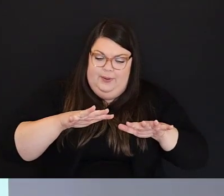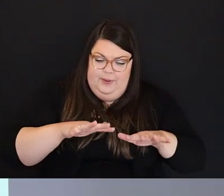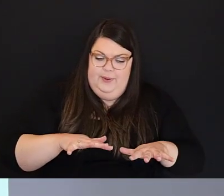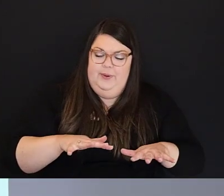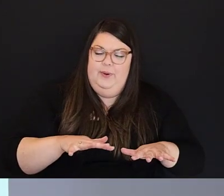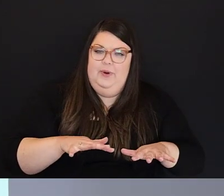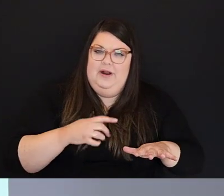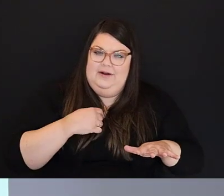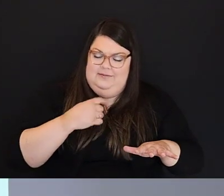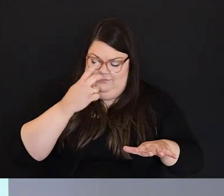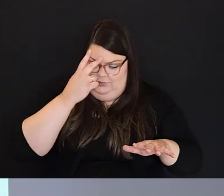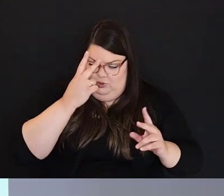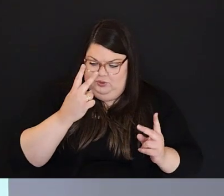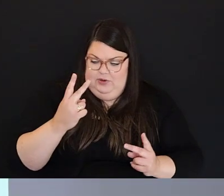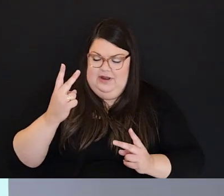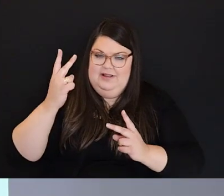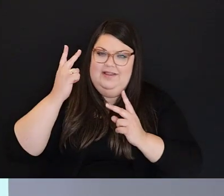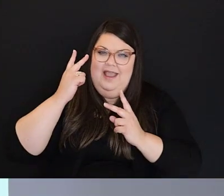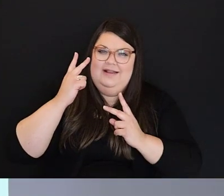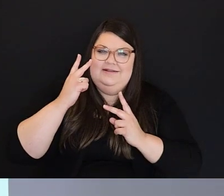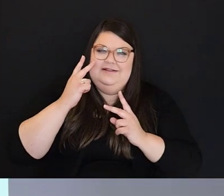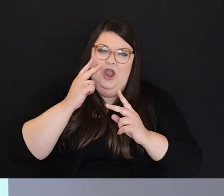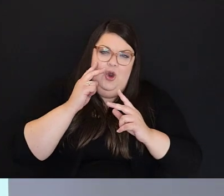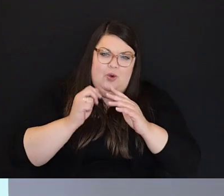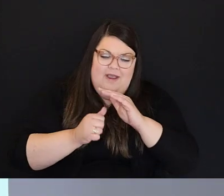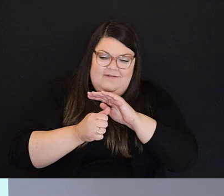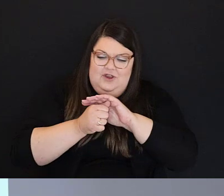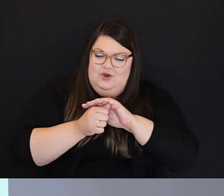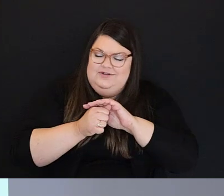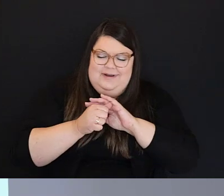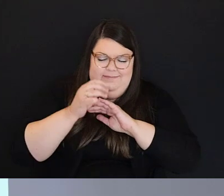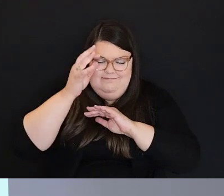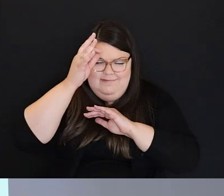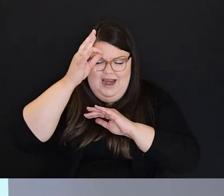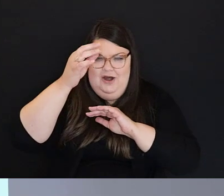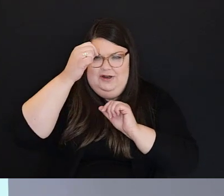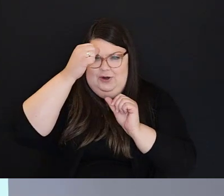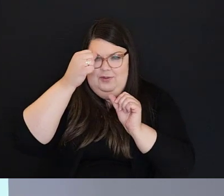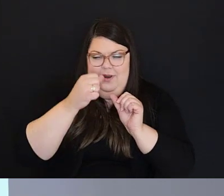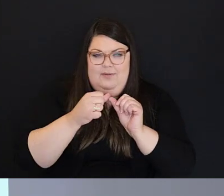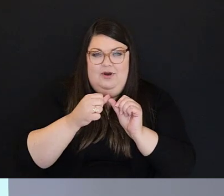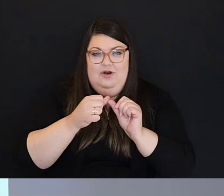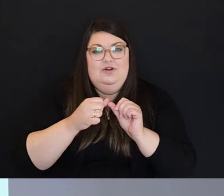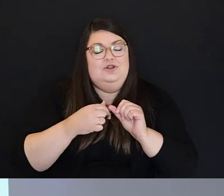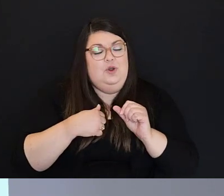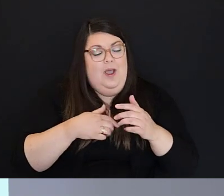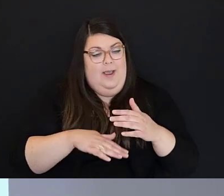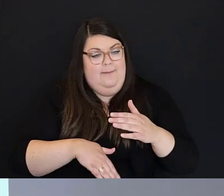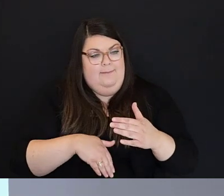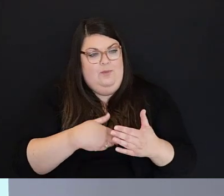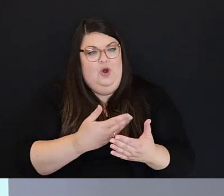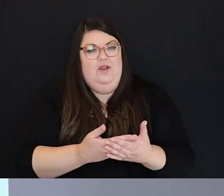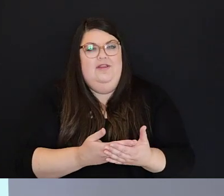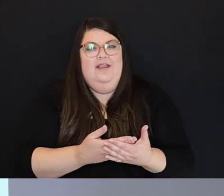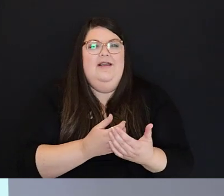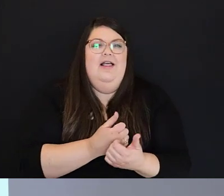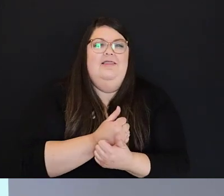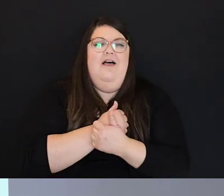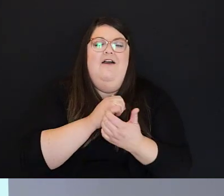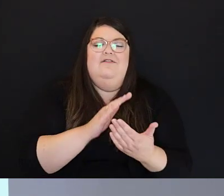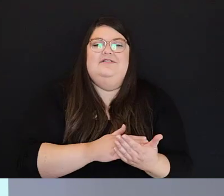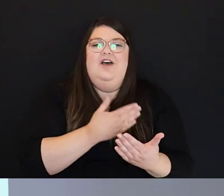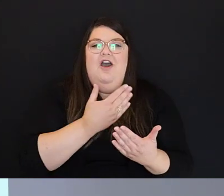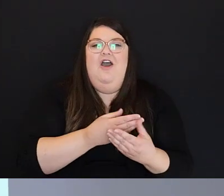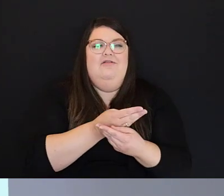that recollects a refuge I can barely remember. So I am birthing a love song for